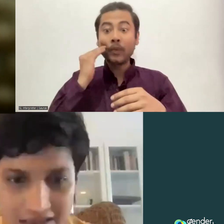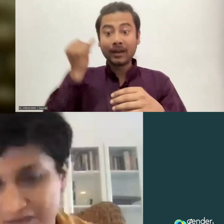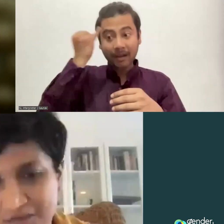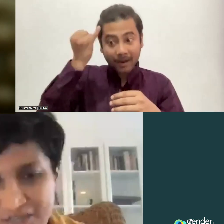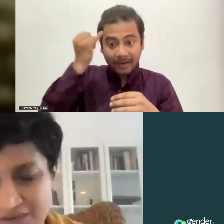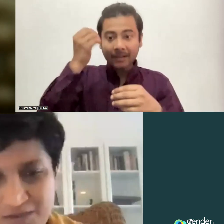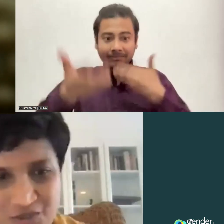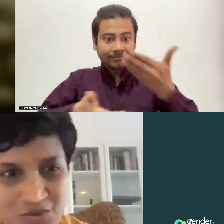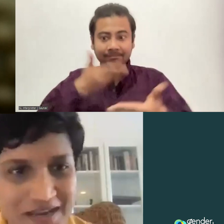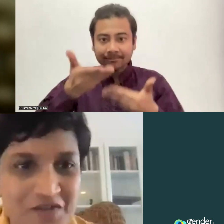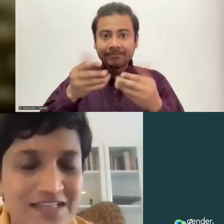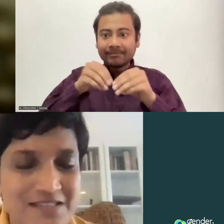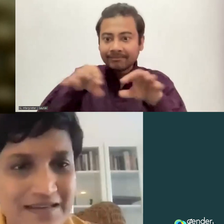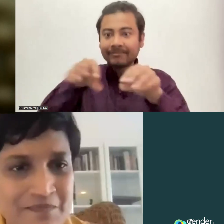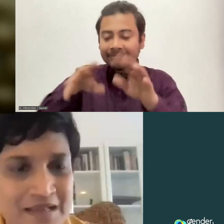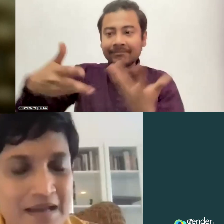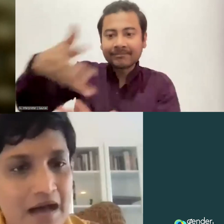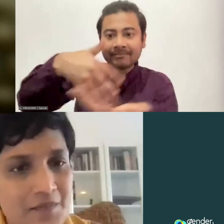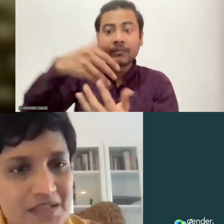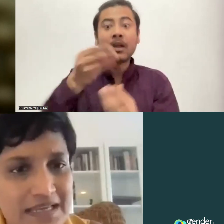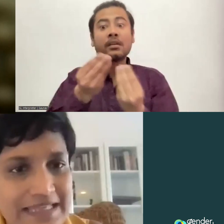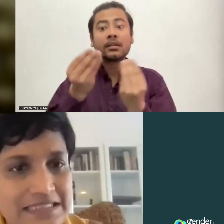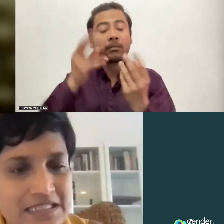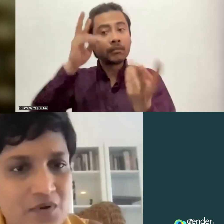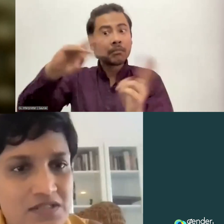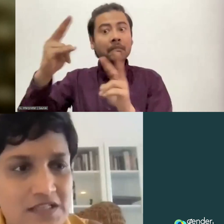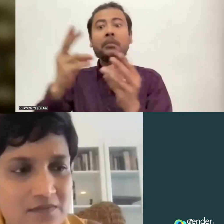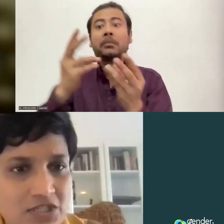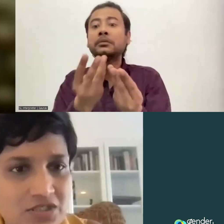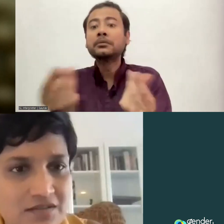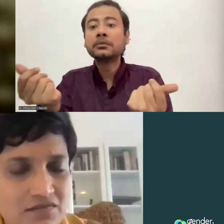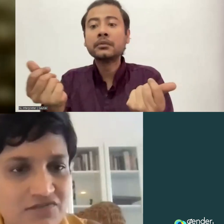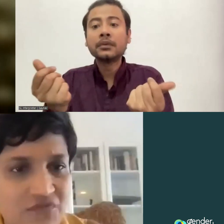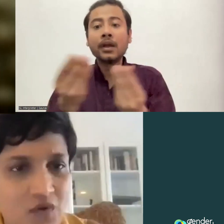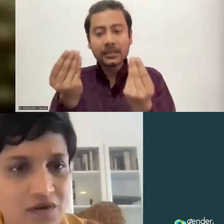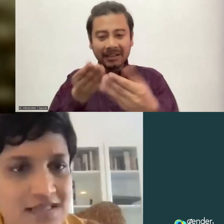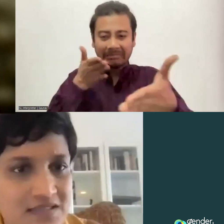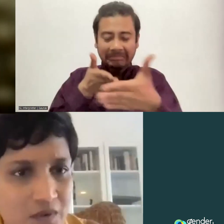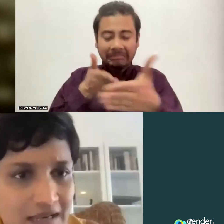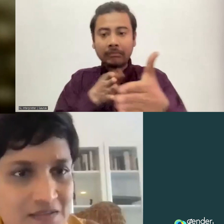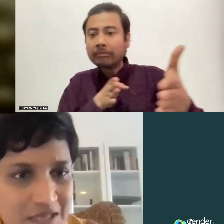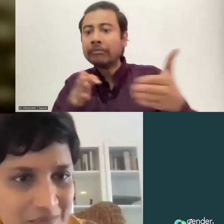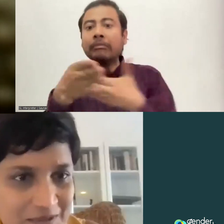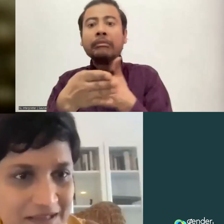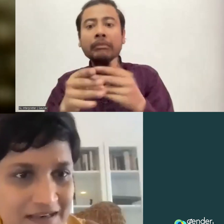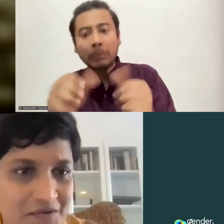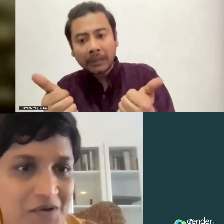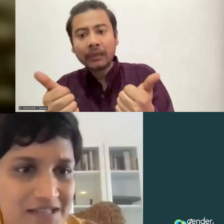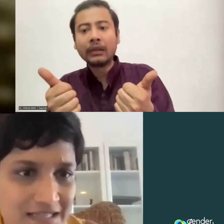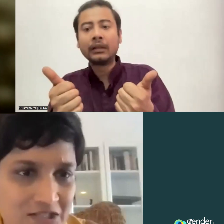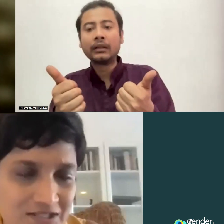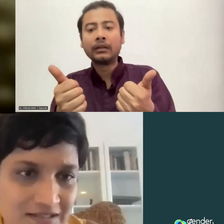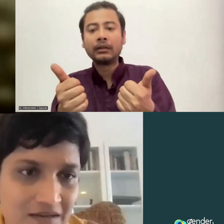sorry I won't be able to show too many of these today, it's brought transformation for us as well as people and